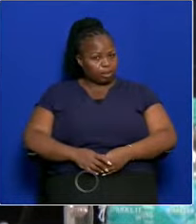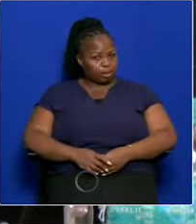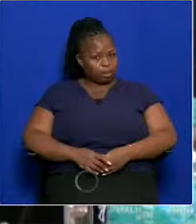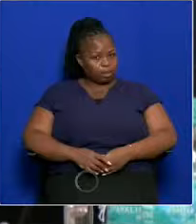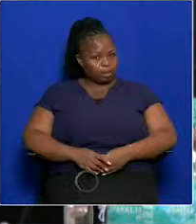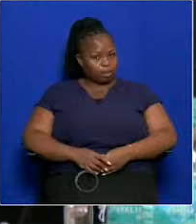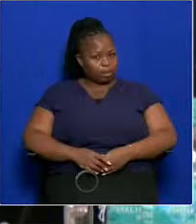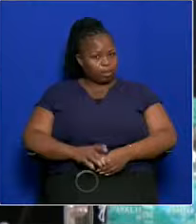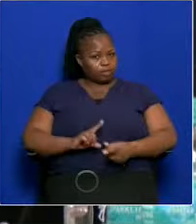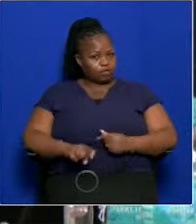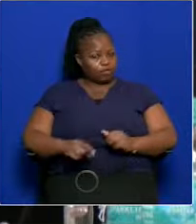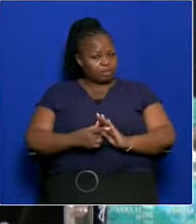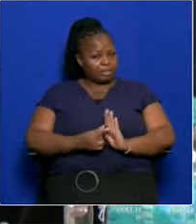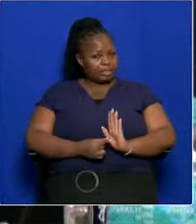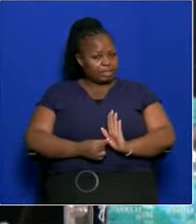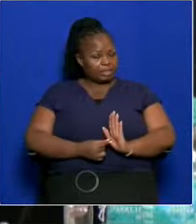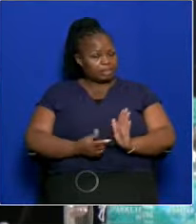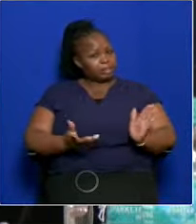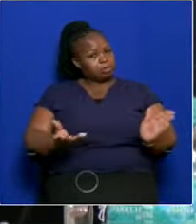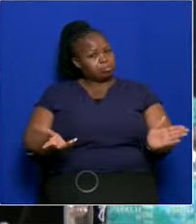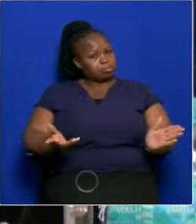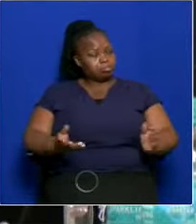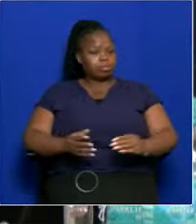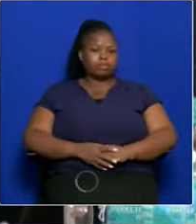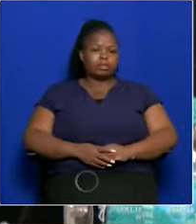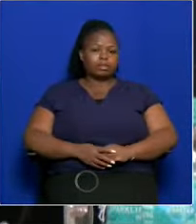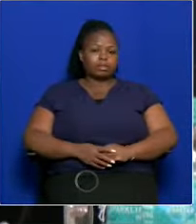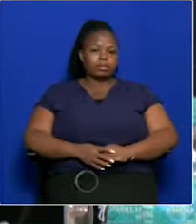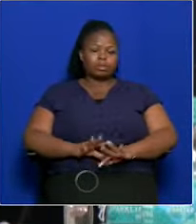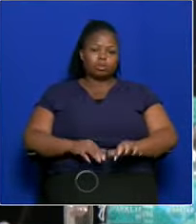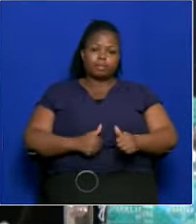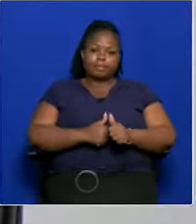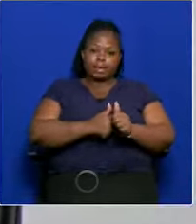date and you were not backing up. Is that your version?